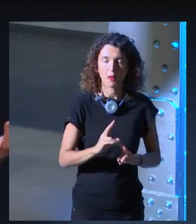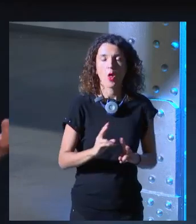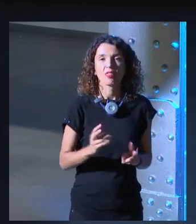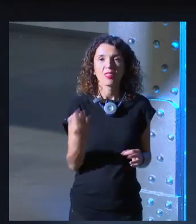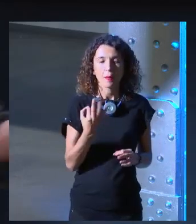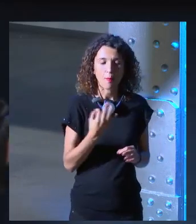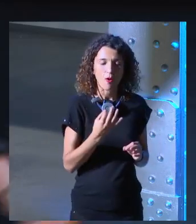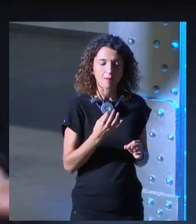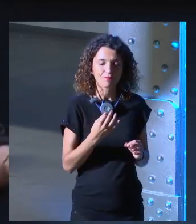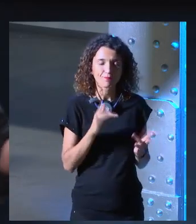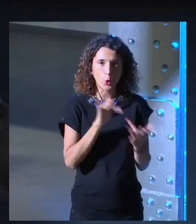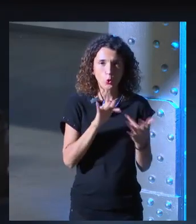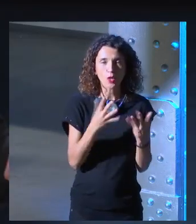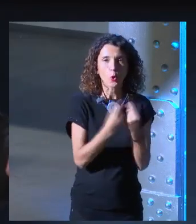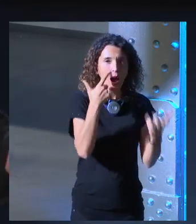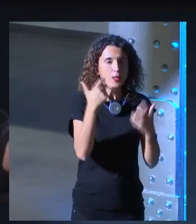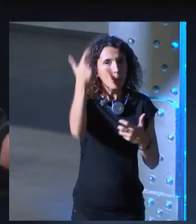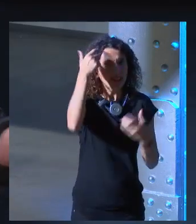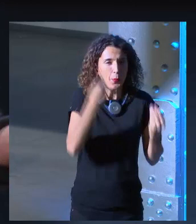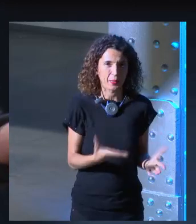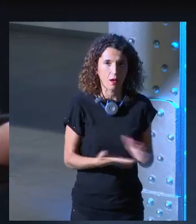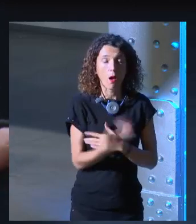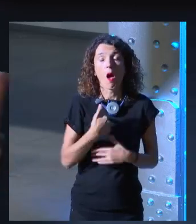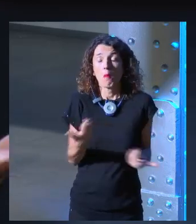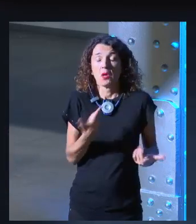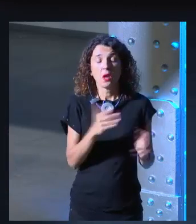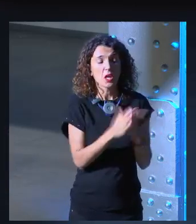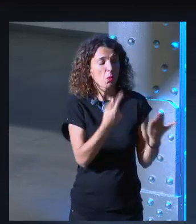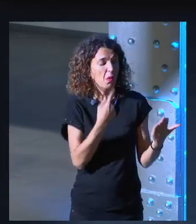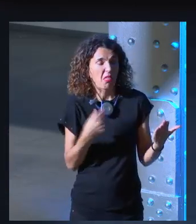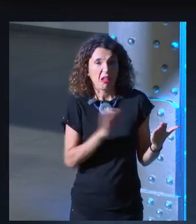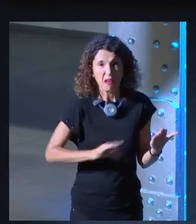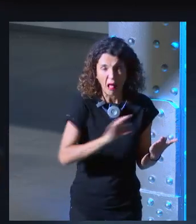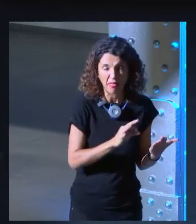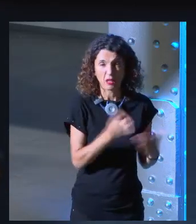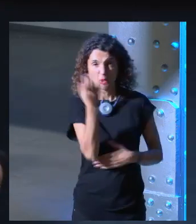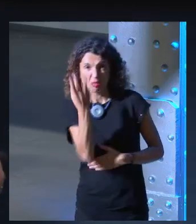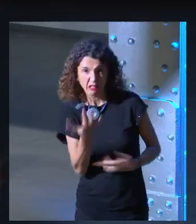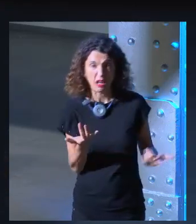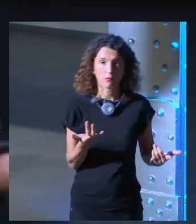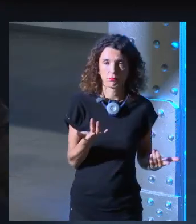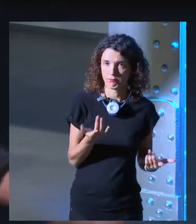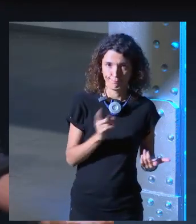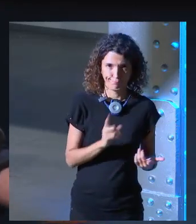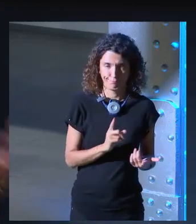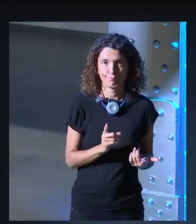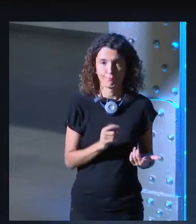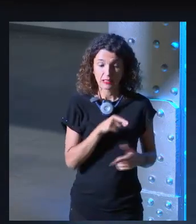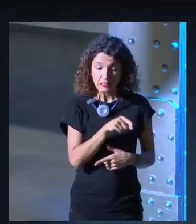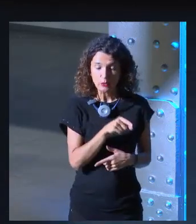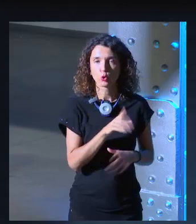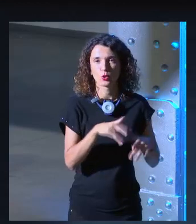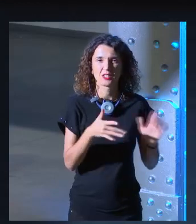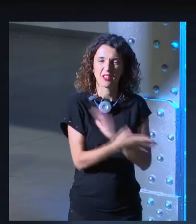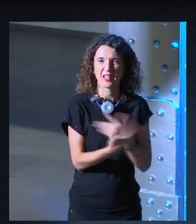often when people say, it means nothing to me, it doesn't speak to me, first of all, they're saying something about themselves, not anything